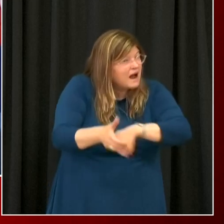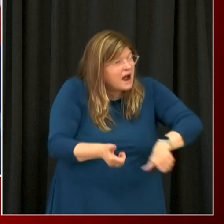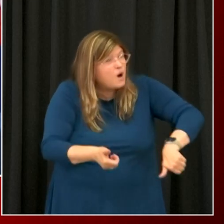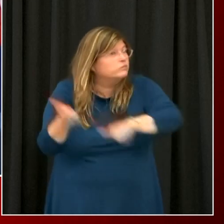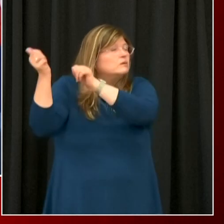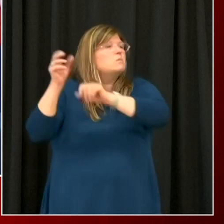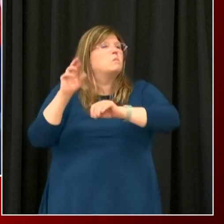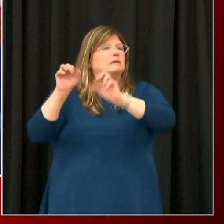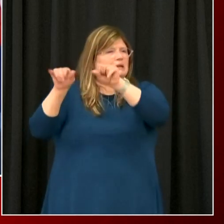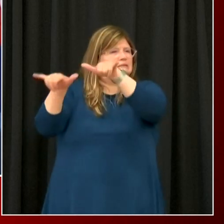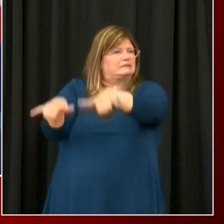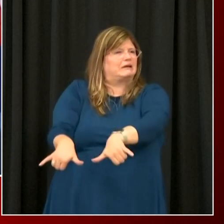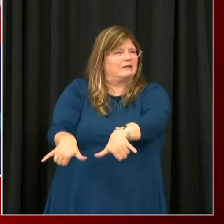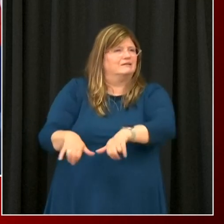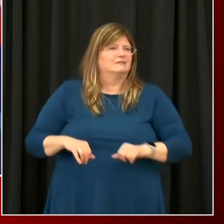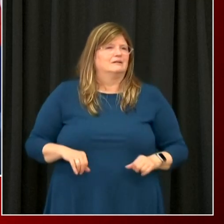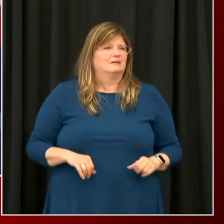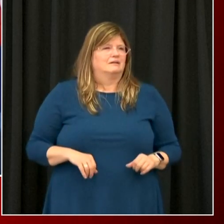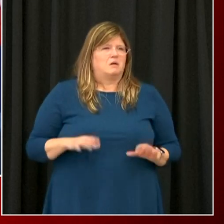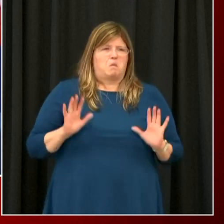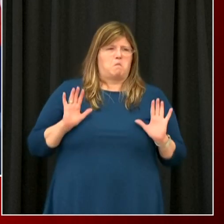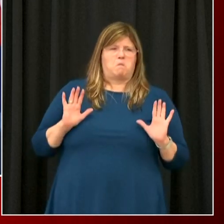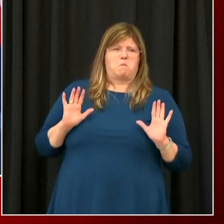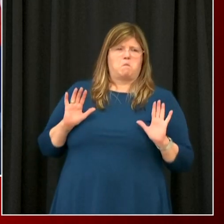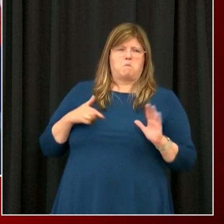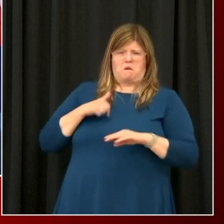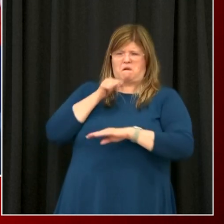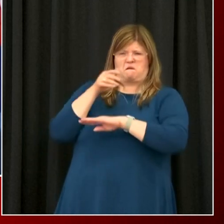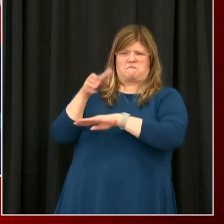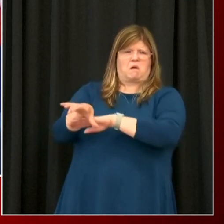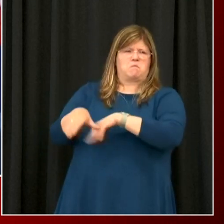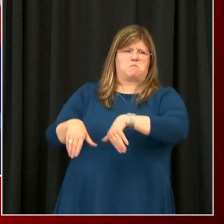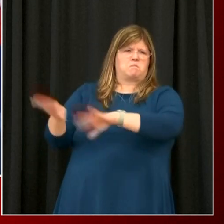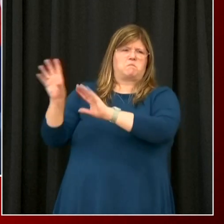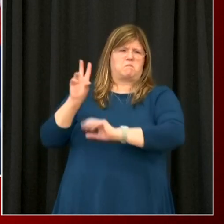to leave. They may have gotten a direction from the hotel,